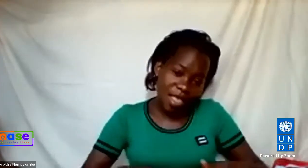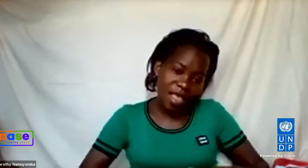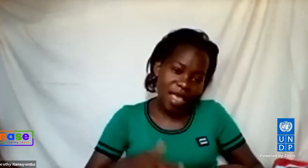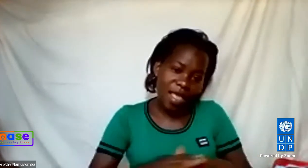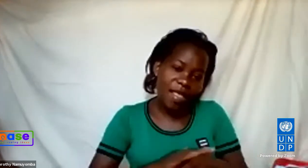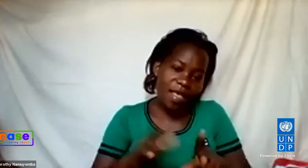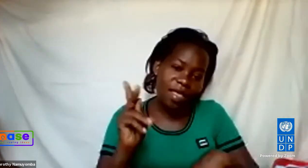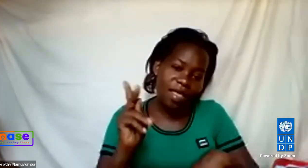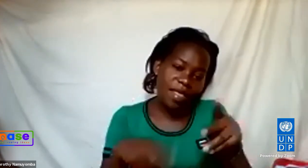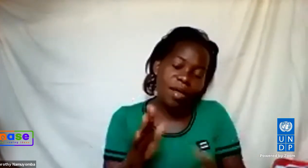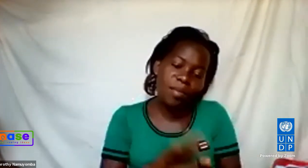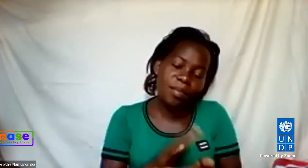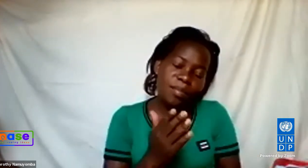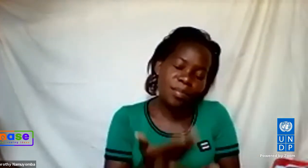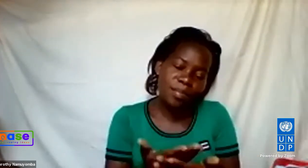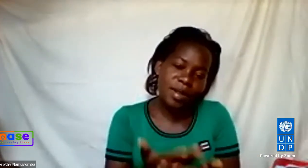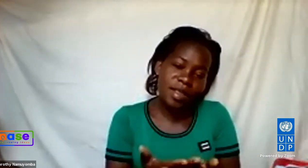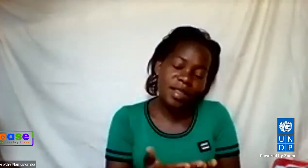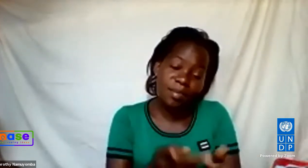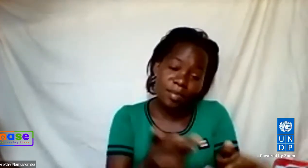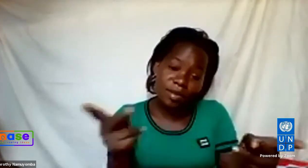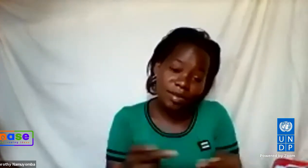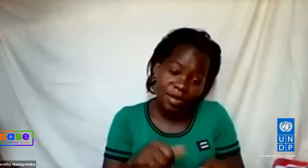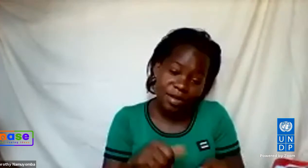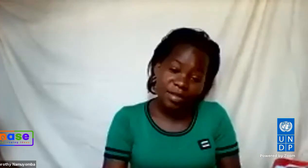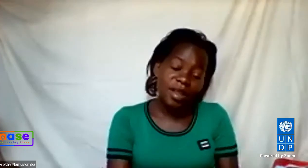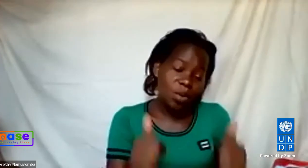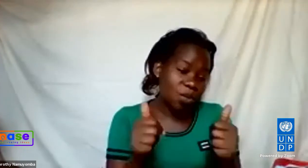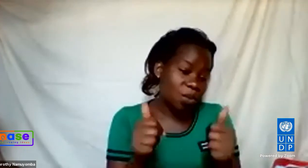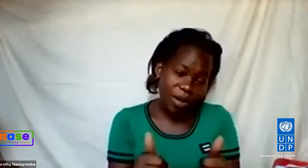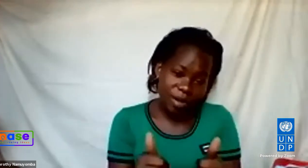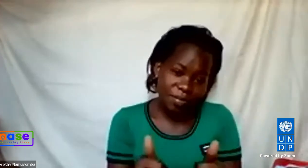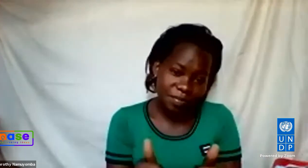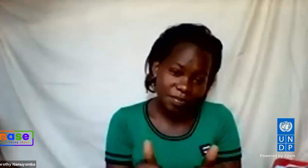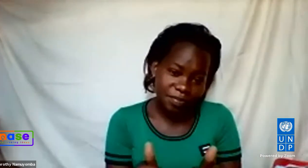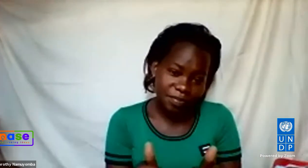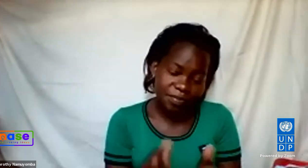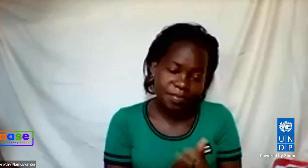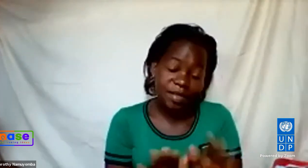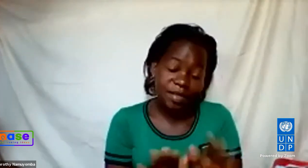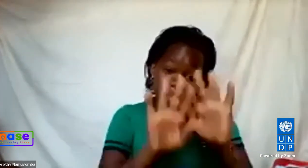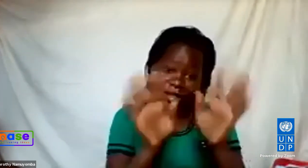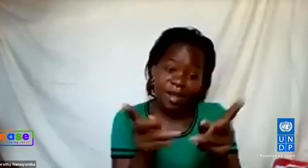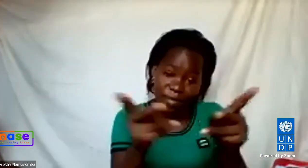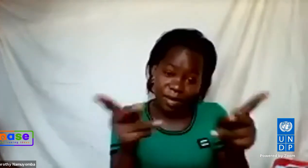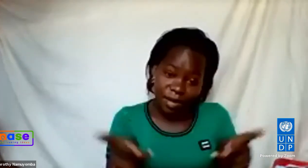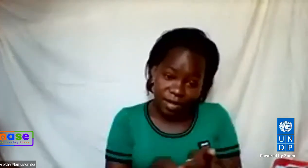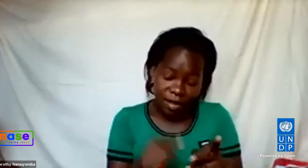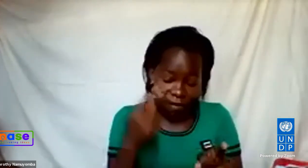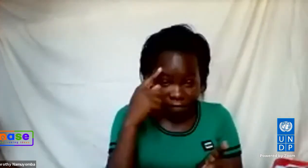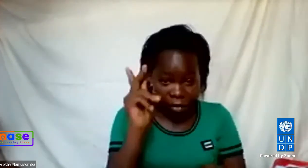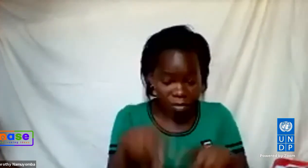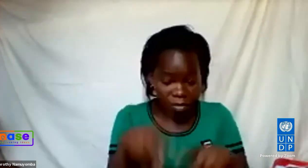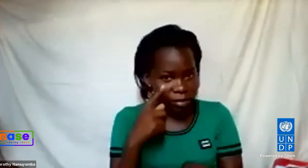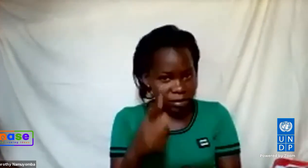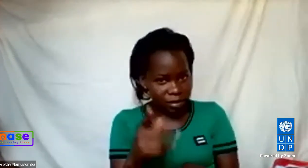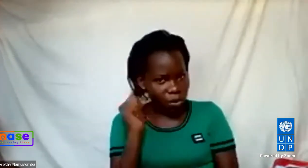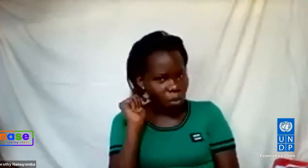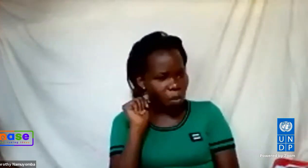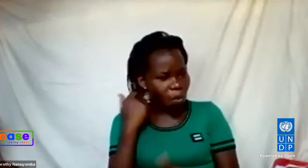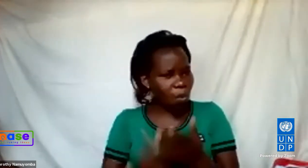relevant, position yourself into the right places, into the spotlight for people to identify what you have to offer,